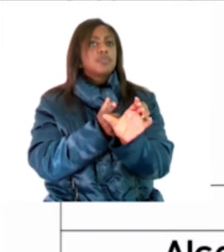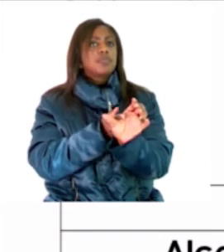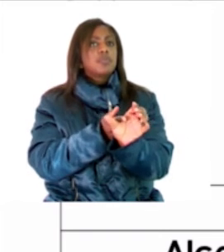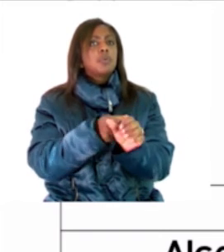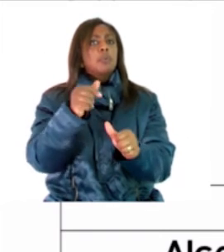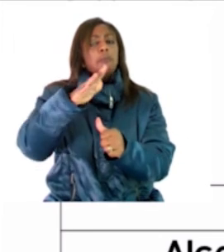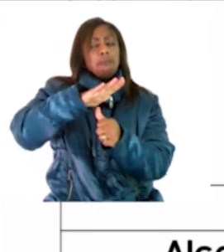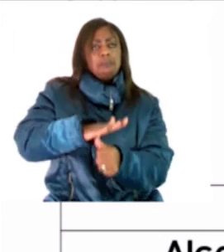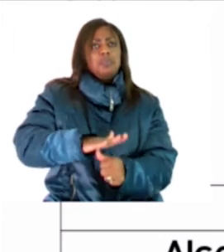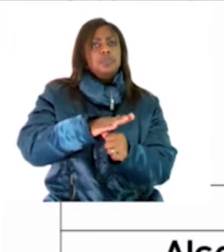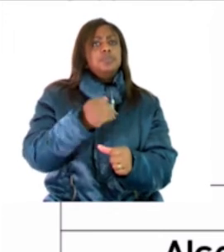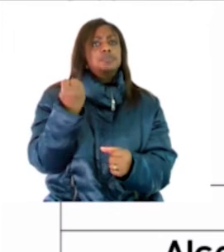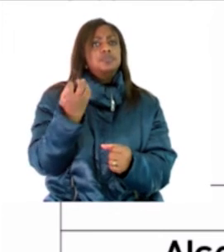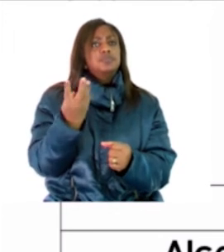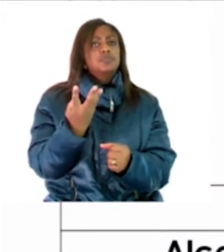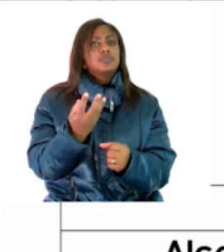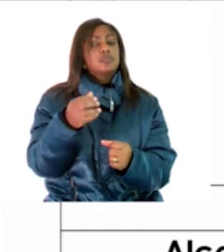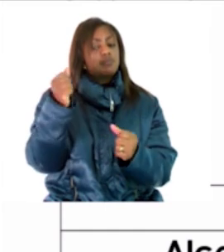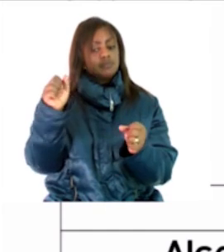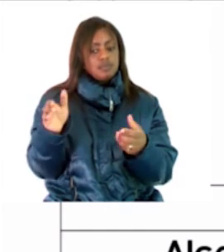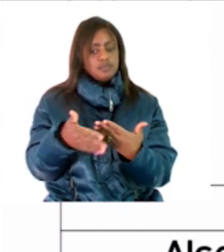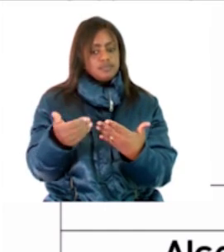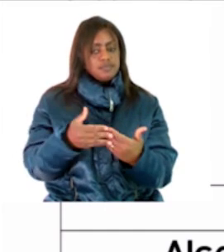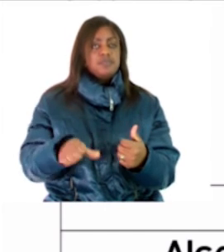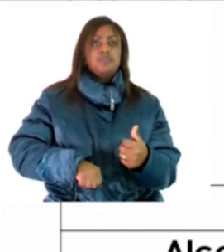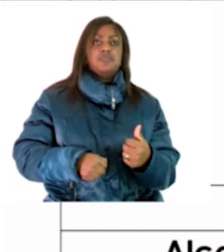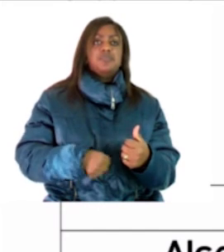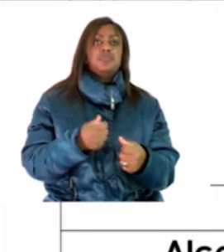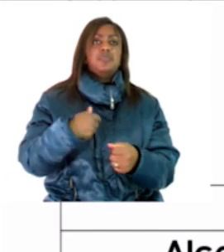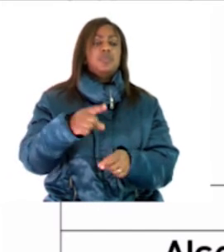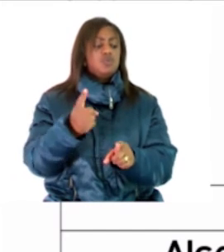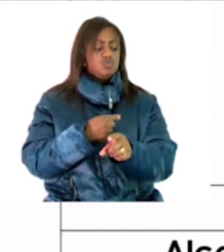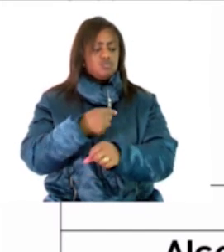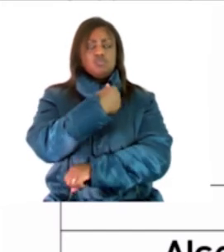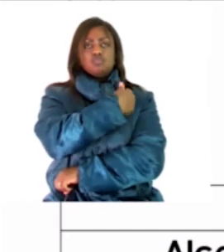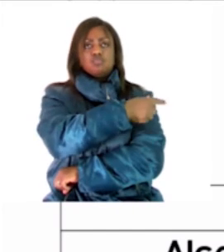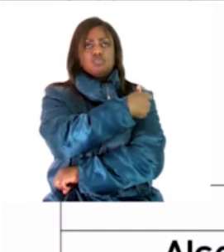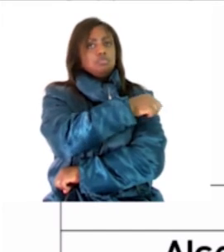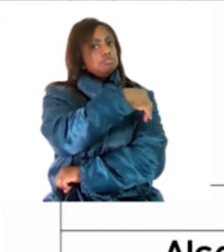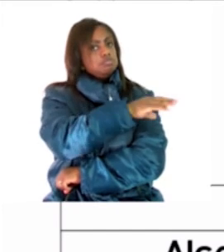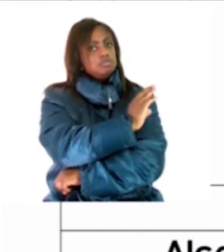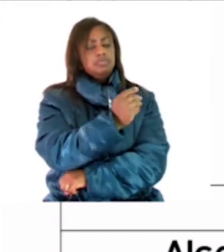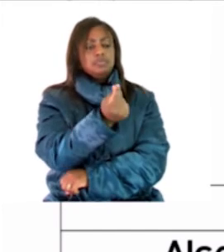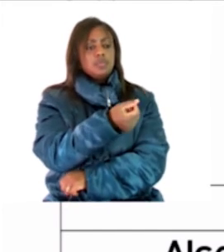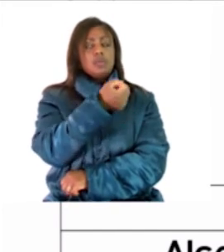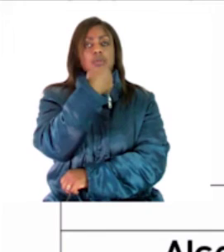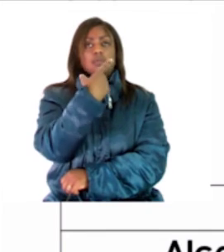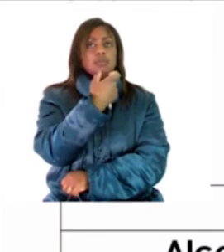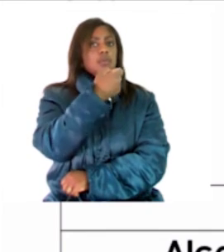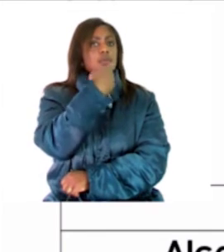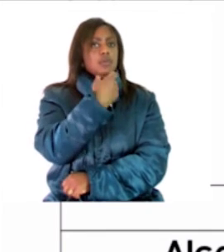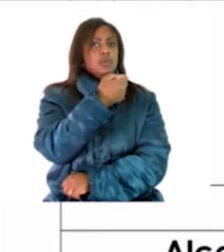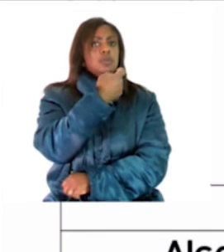through or are going to suffer from different diseases. And now they are going to go to hospitals now and then just to buy medicine or medications